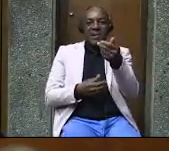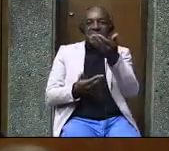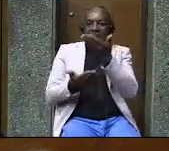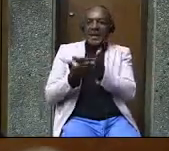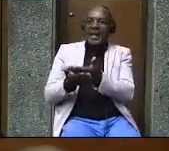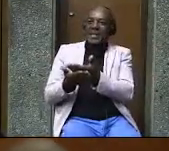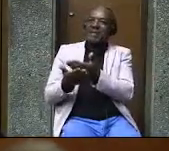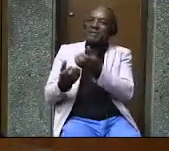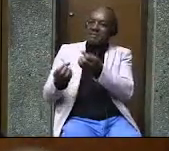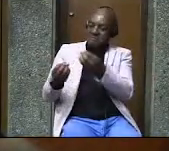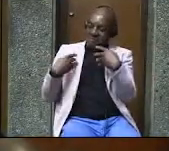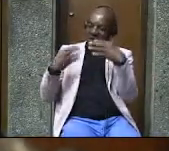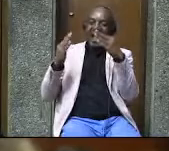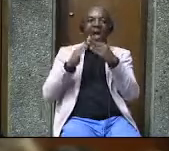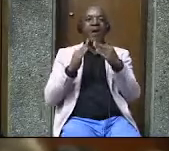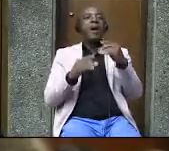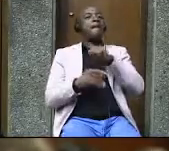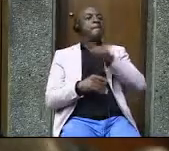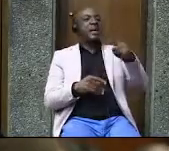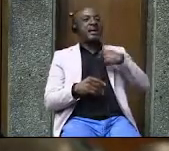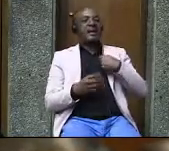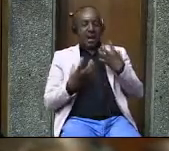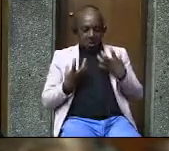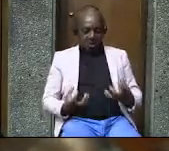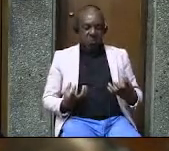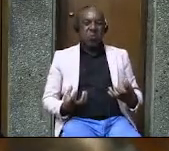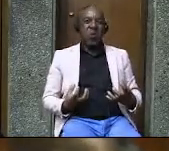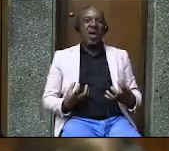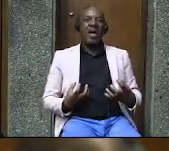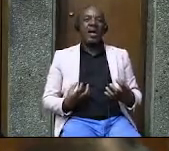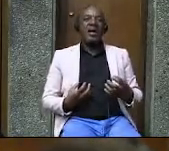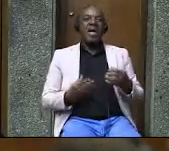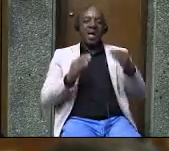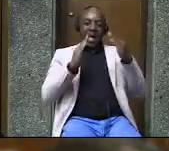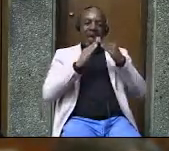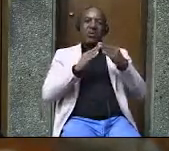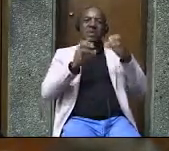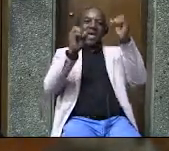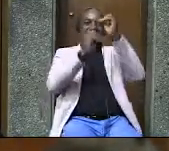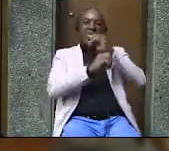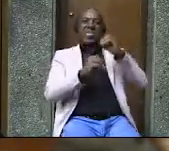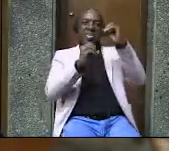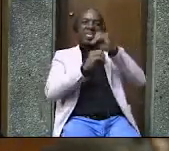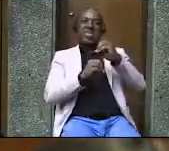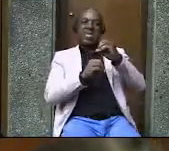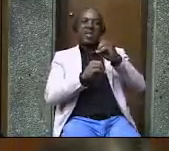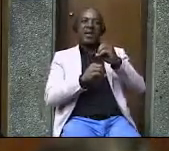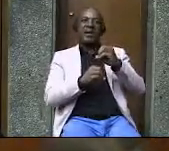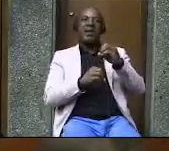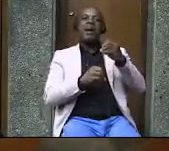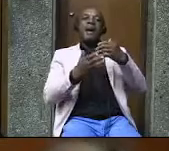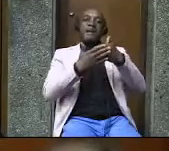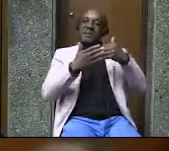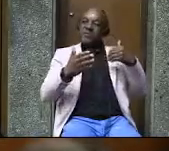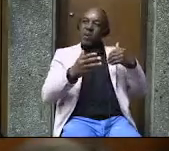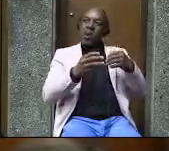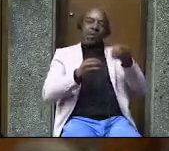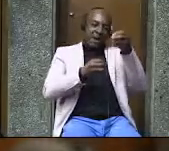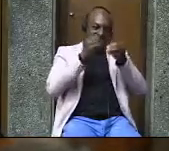awusiwumuntu mina ngizobuhlungu ebiketlong ngicela ukuthi nibuye nize ebiketlong nizosilungisela nake nasilungisela udina wake